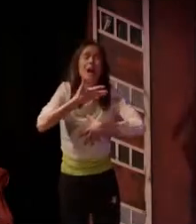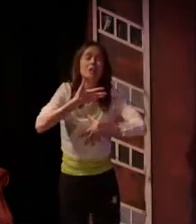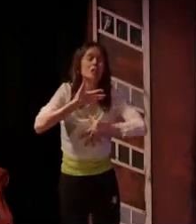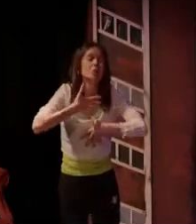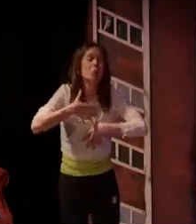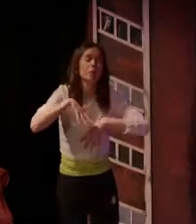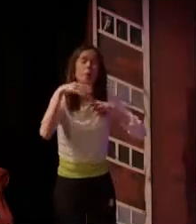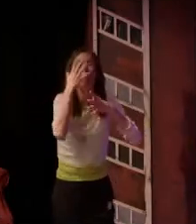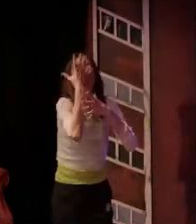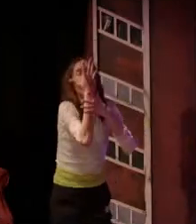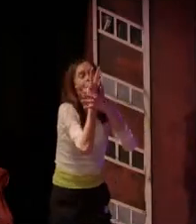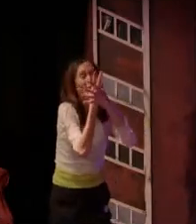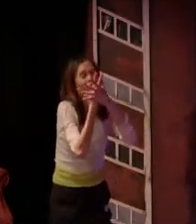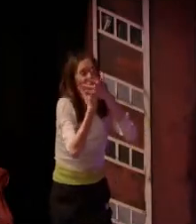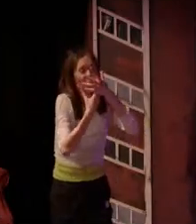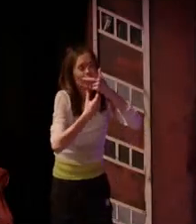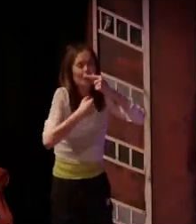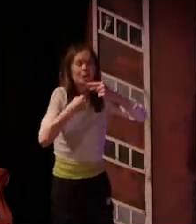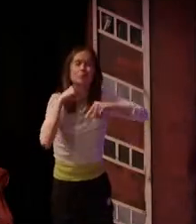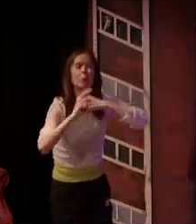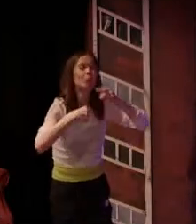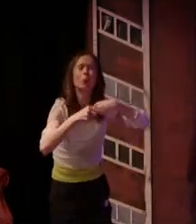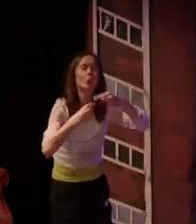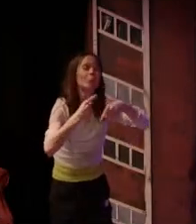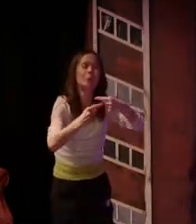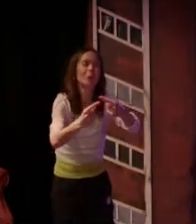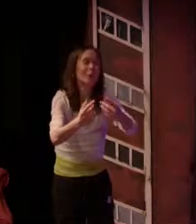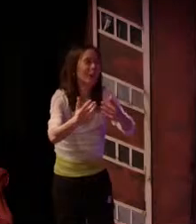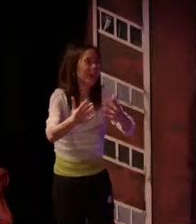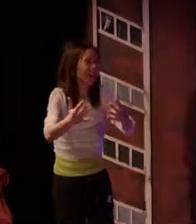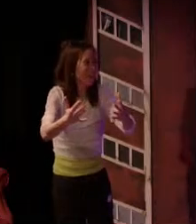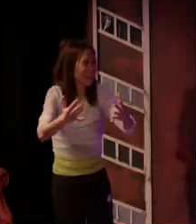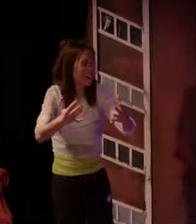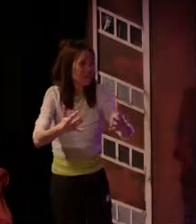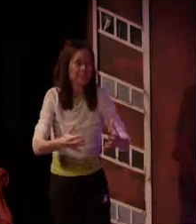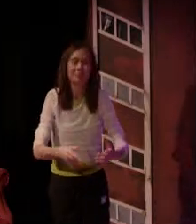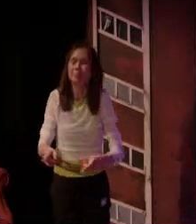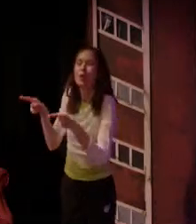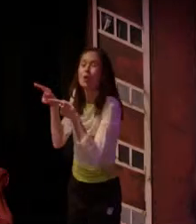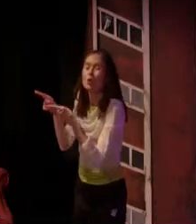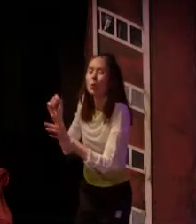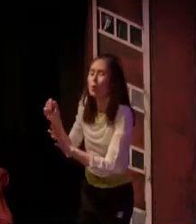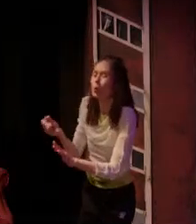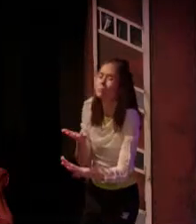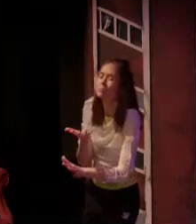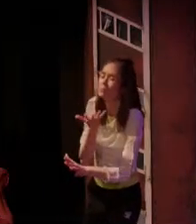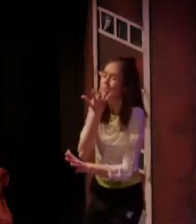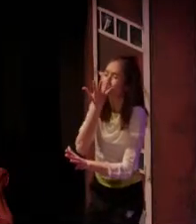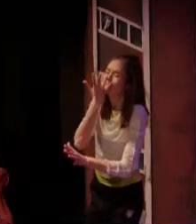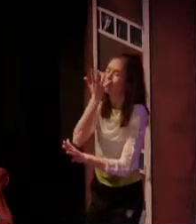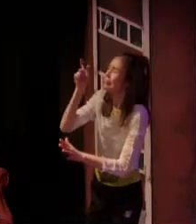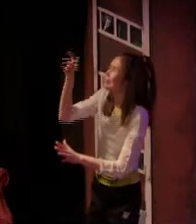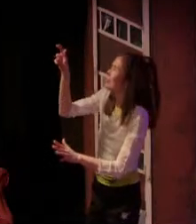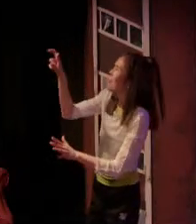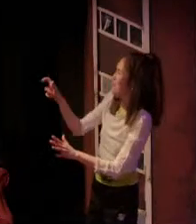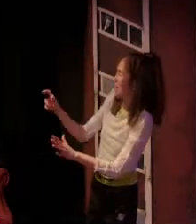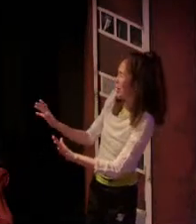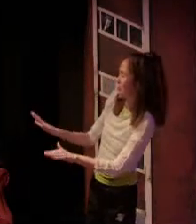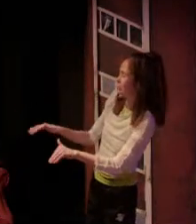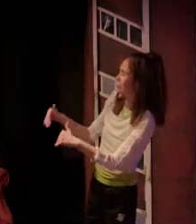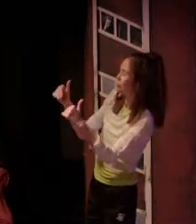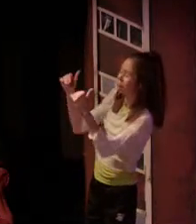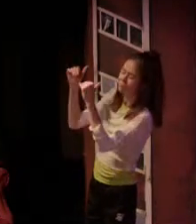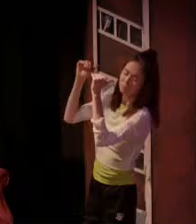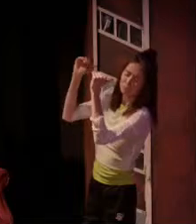still, still so, and have no other doing. All you do so perfect in its own unique display